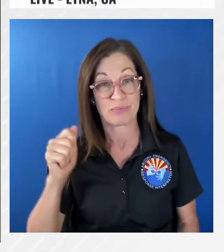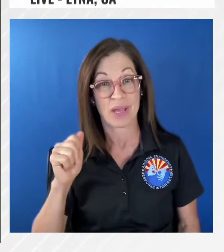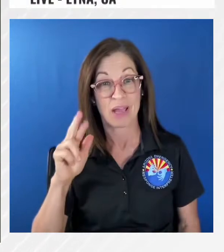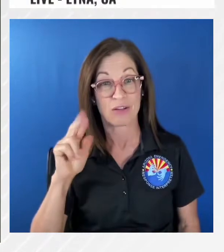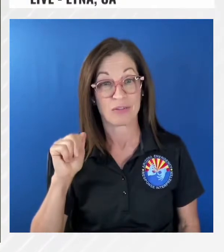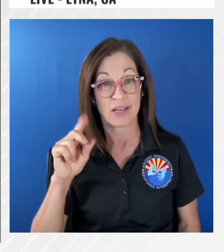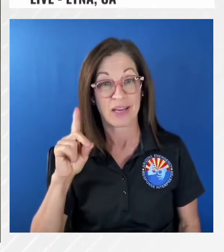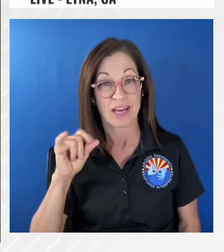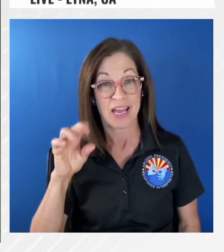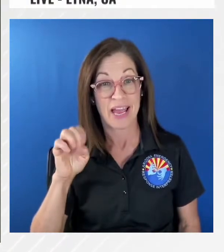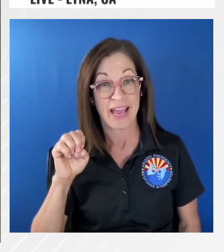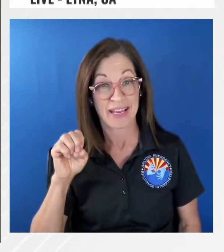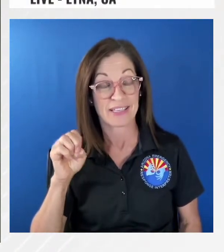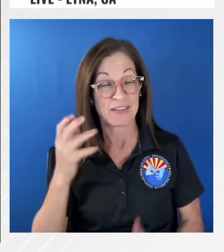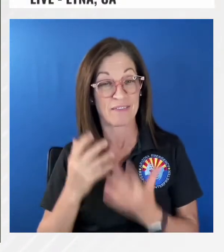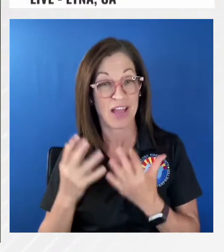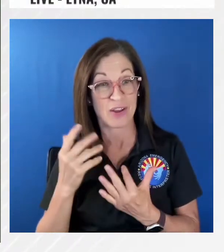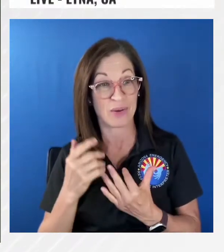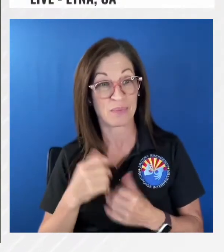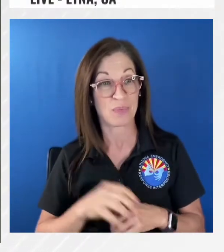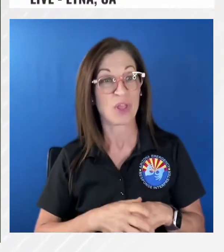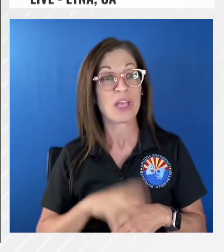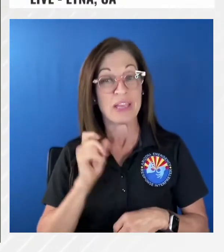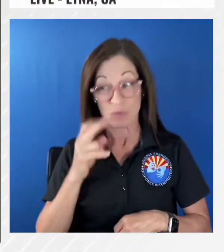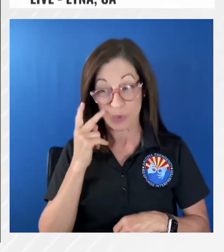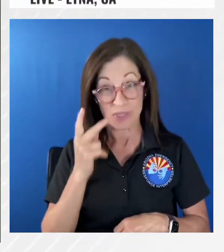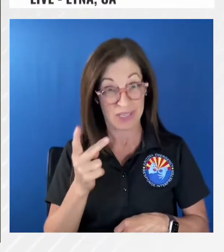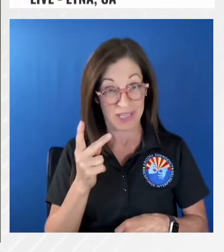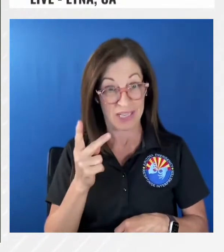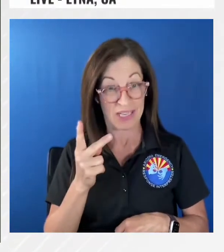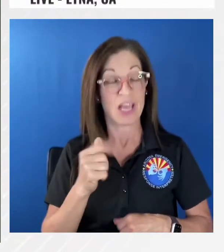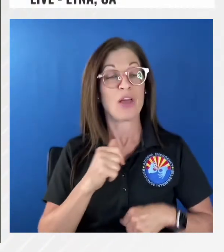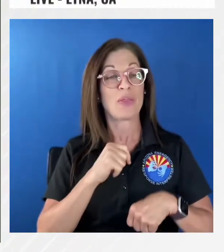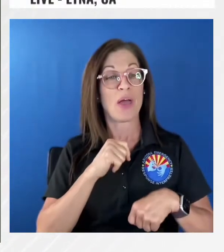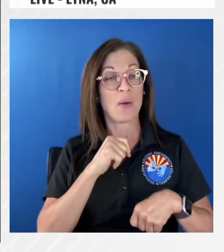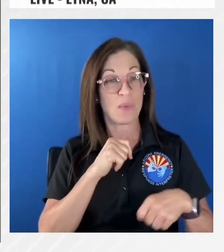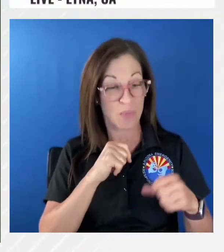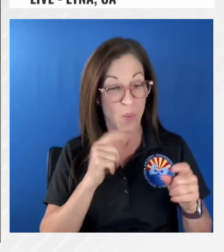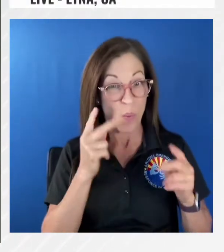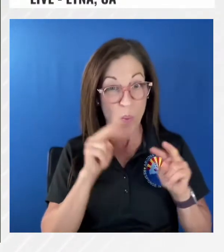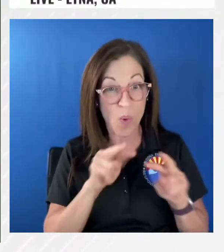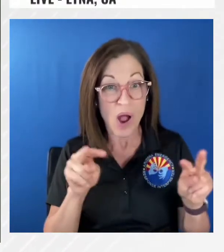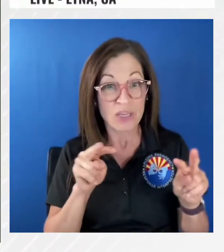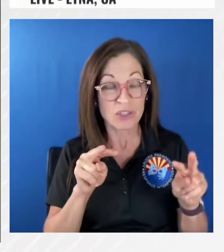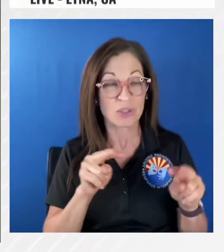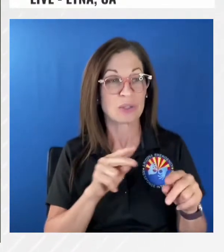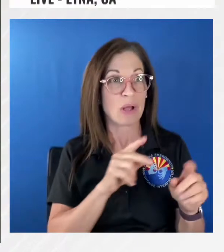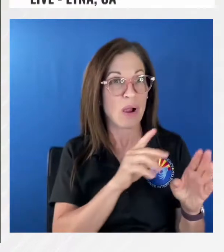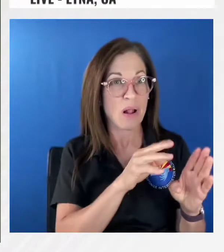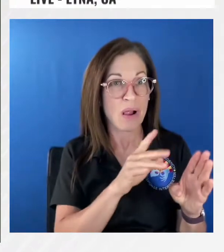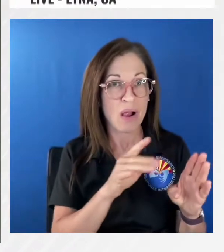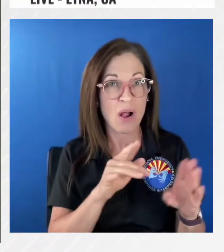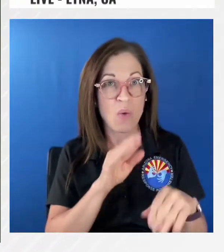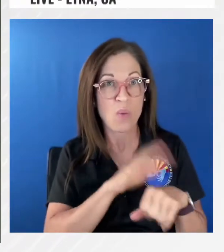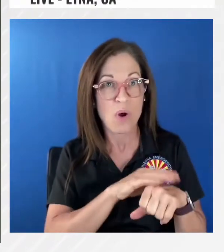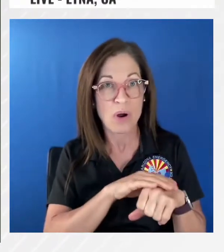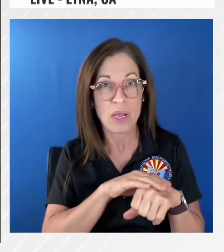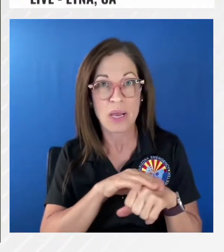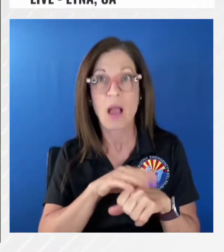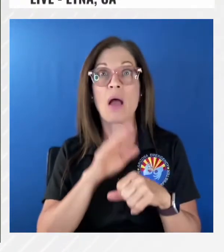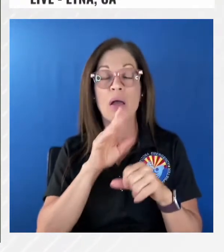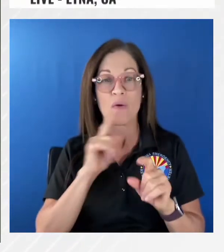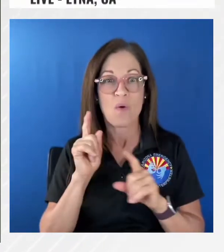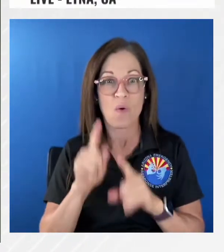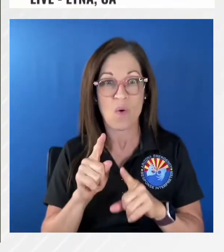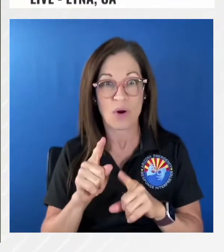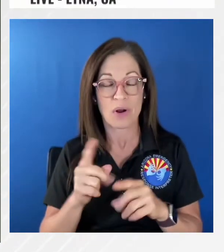that time lapse, and you can see the alerts going from warning to order so quickly. And that is a really good reason on why we do what we